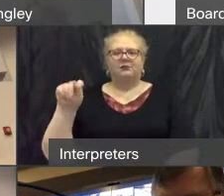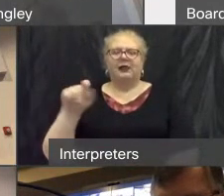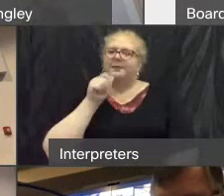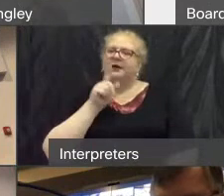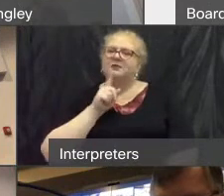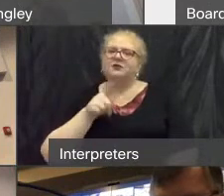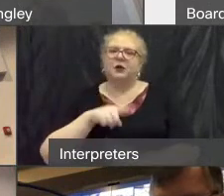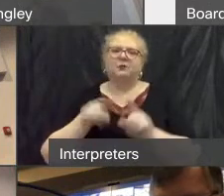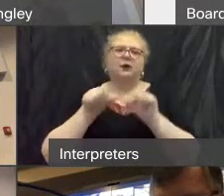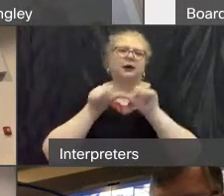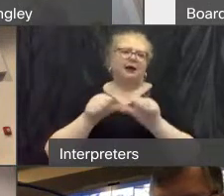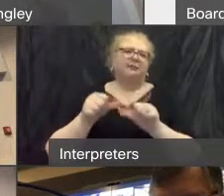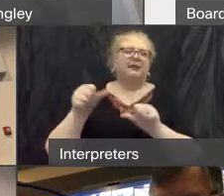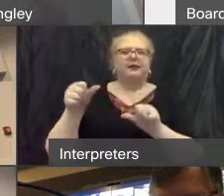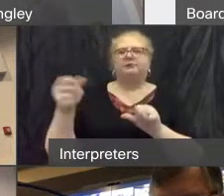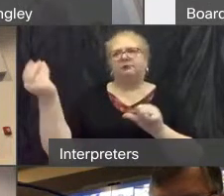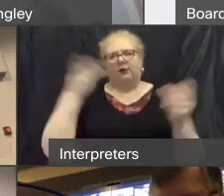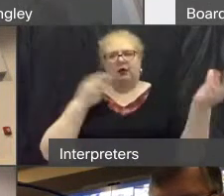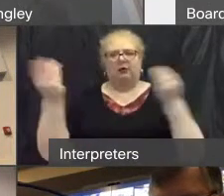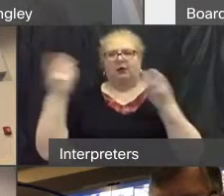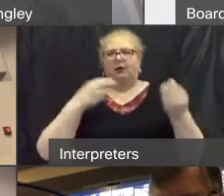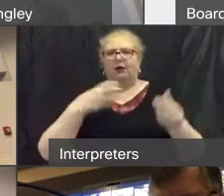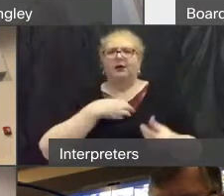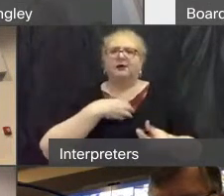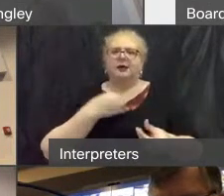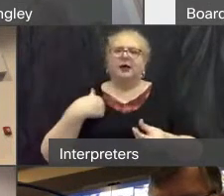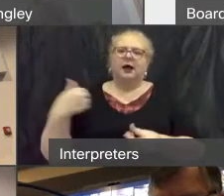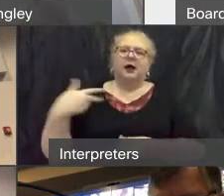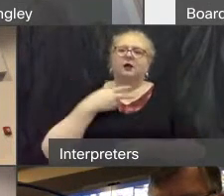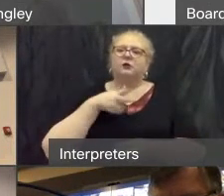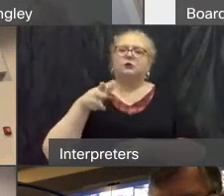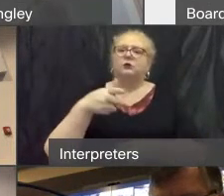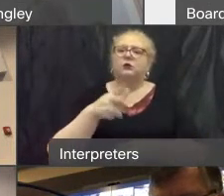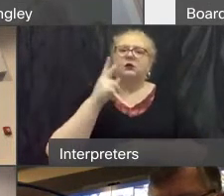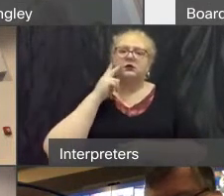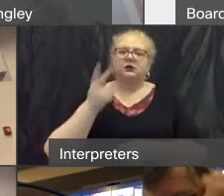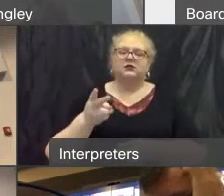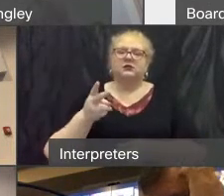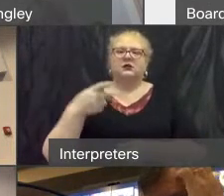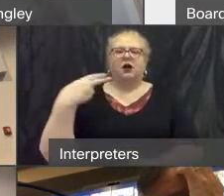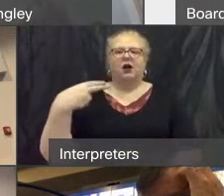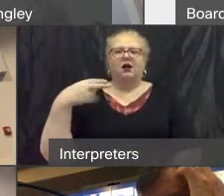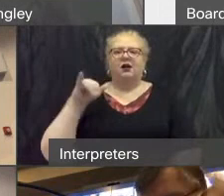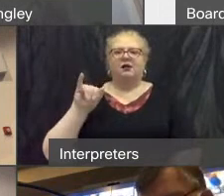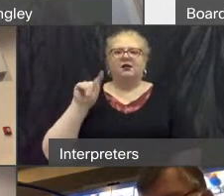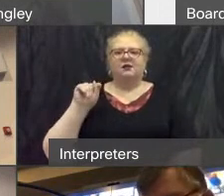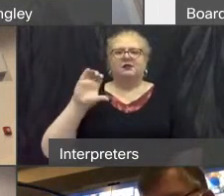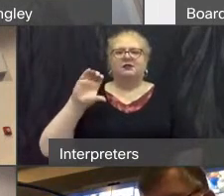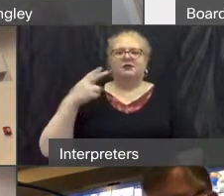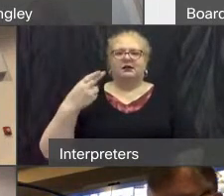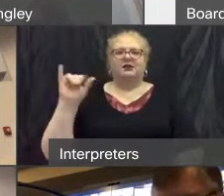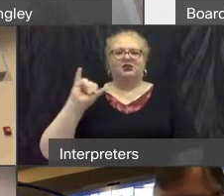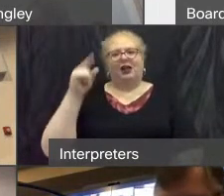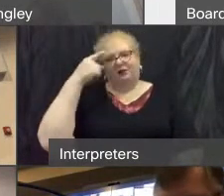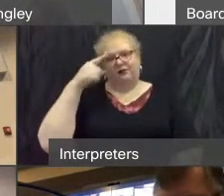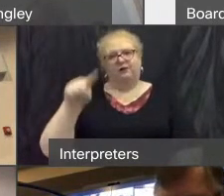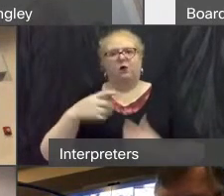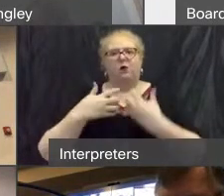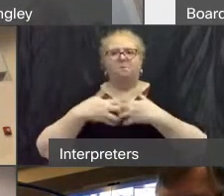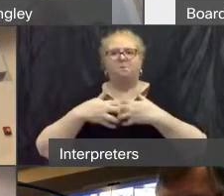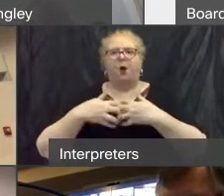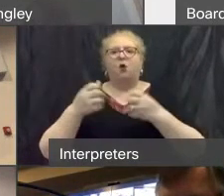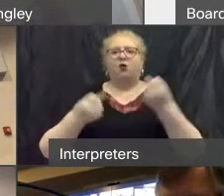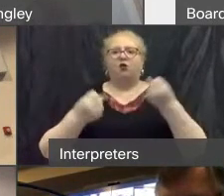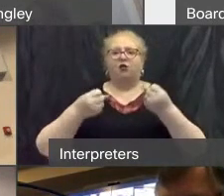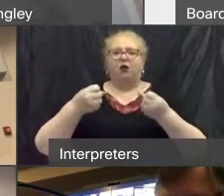I keep getting complaints, and I went by there and I saw a hitch out like you're pulling a motor. So